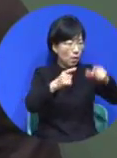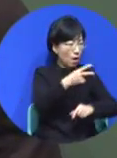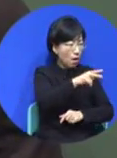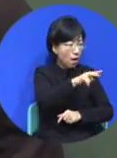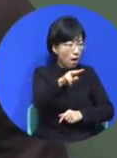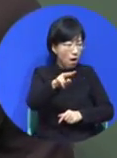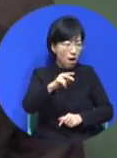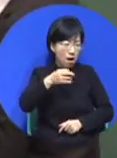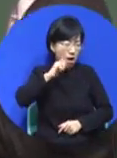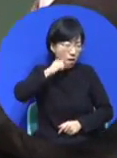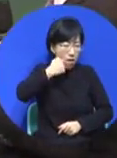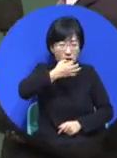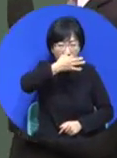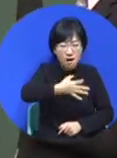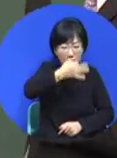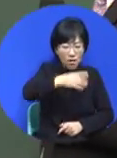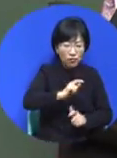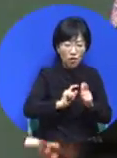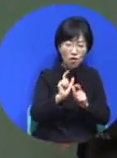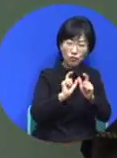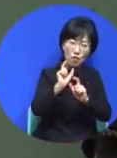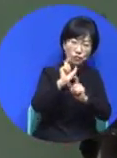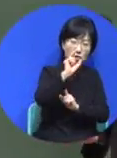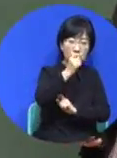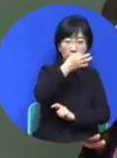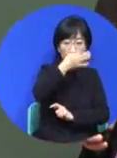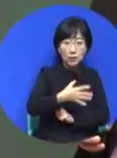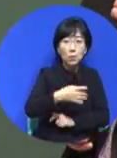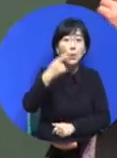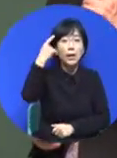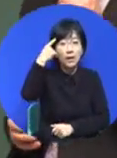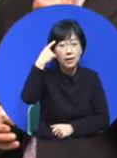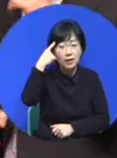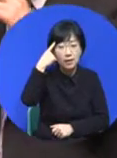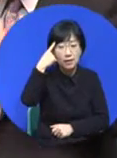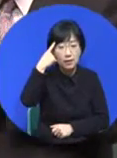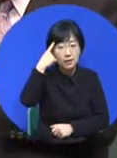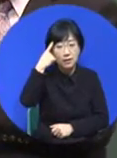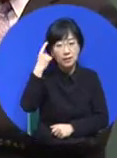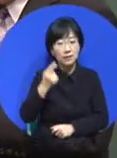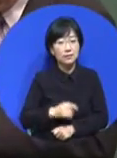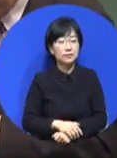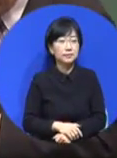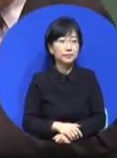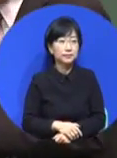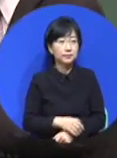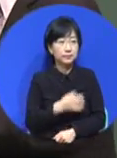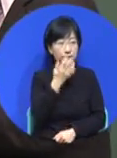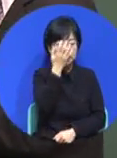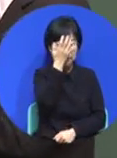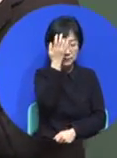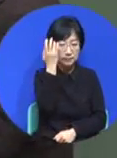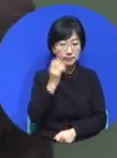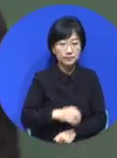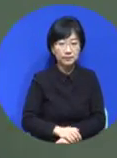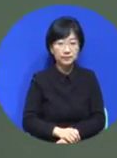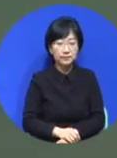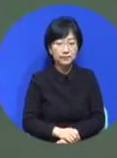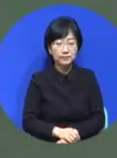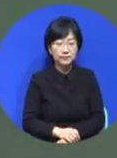And why is the world continually facing more and more difficulties? Look very carefully at each one of these points.